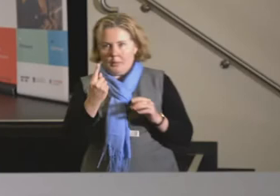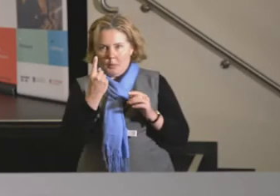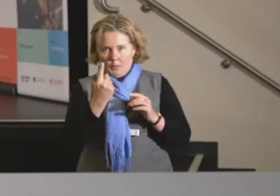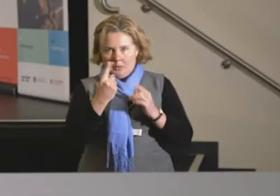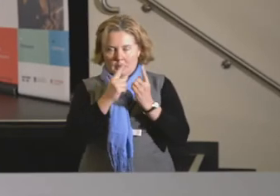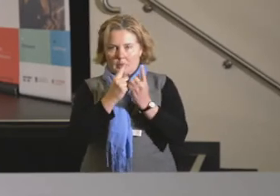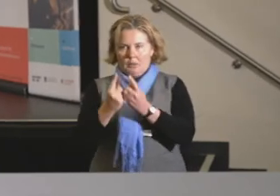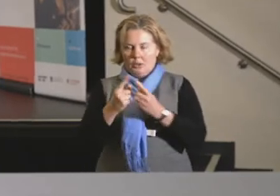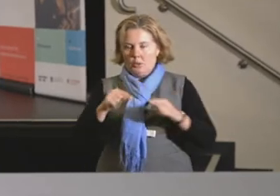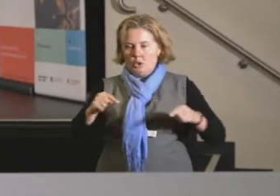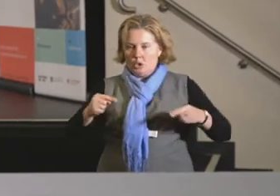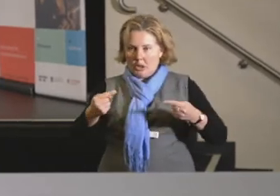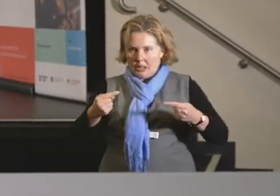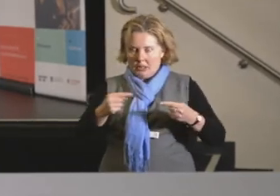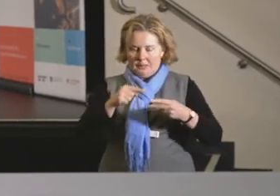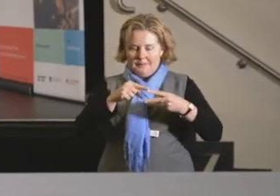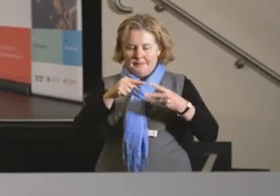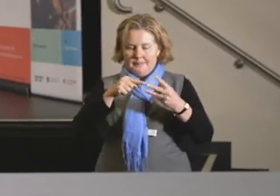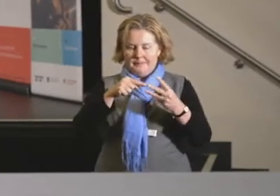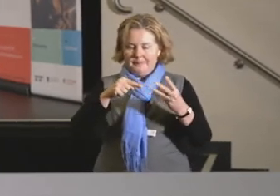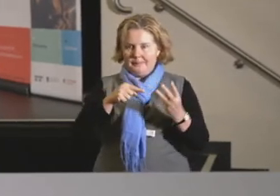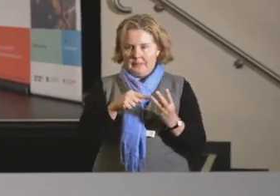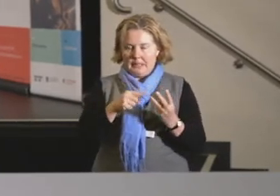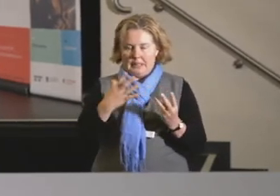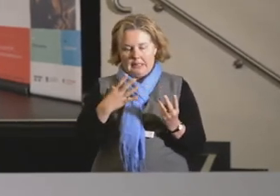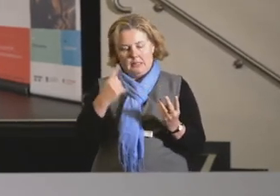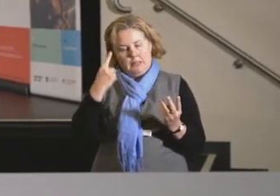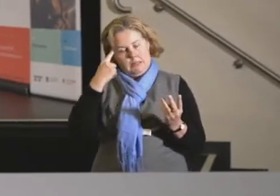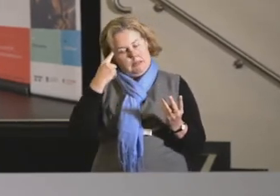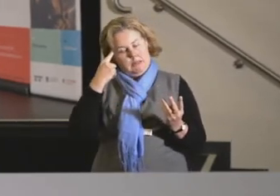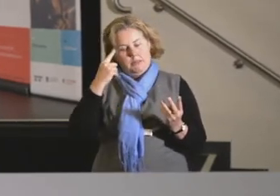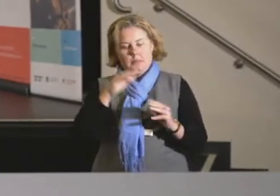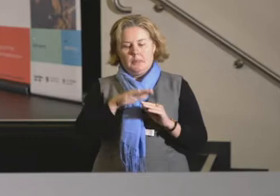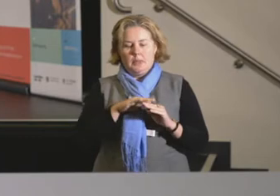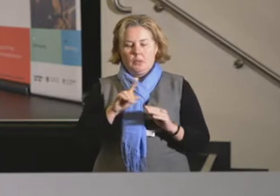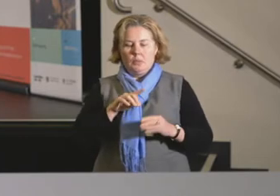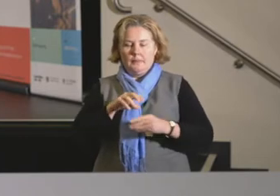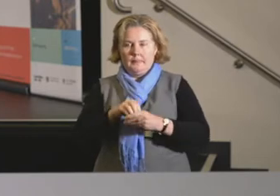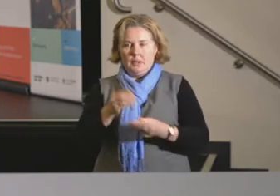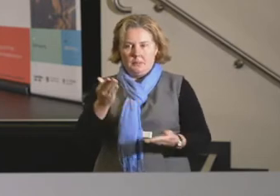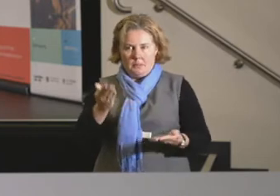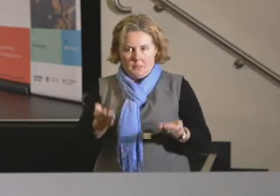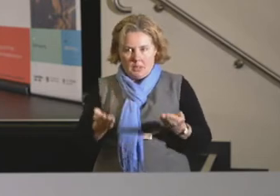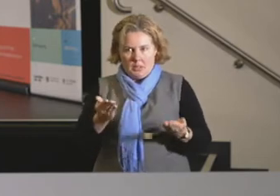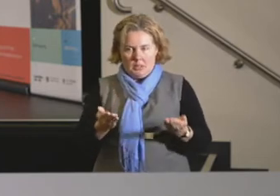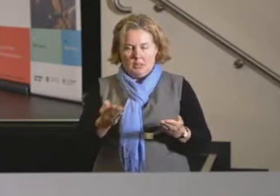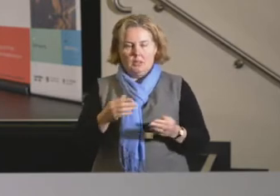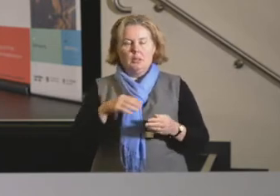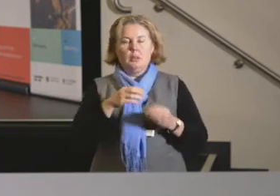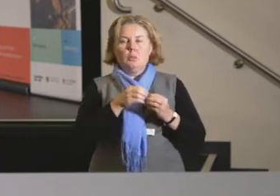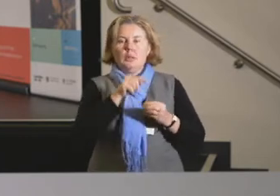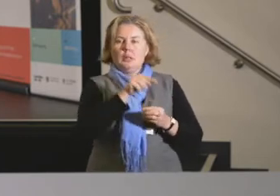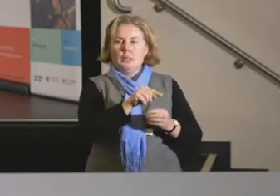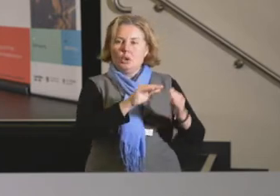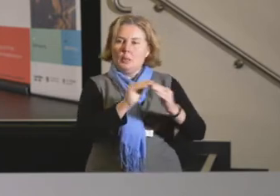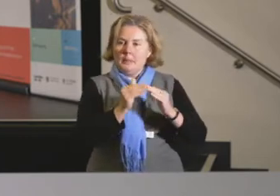hold in the balance. So one is this temptation, and I see this all the time in the LGBTI community,